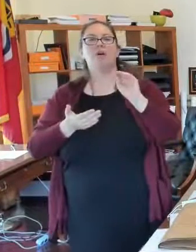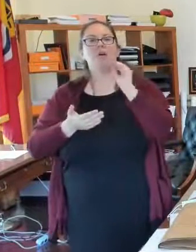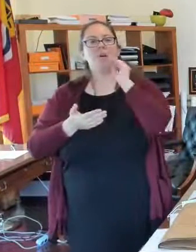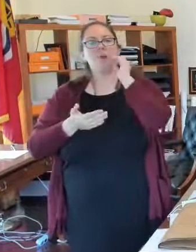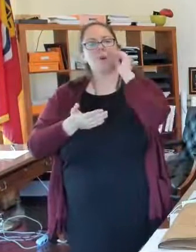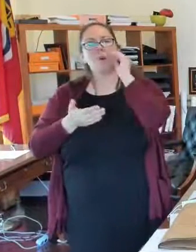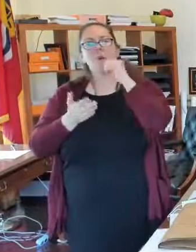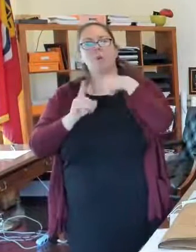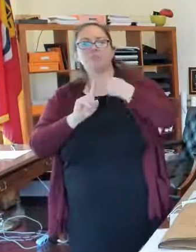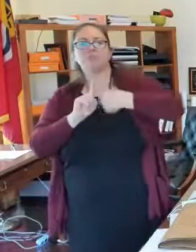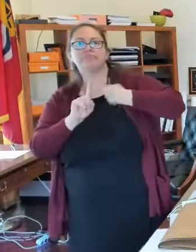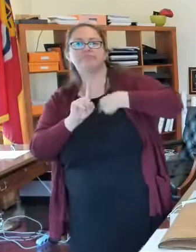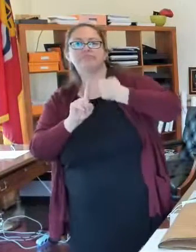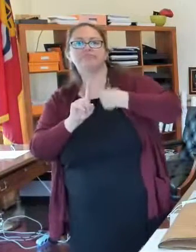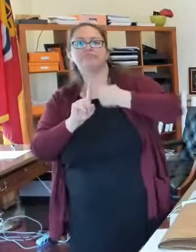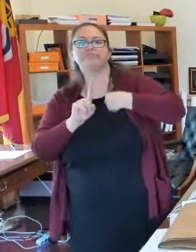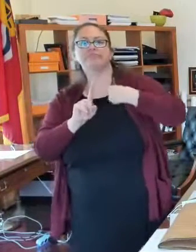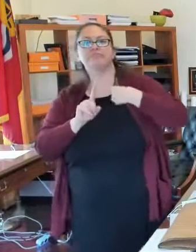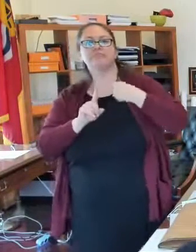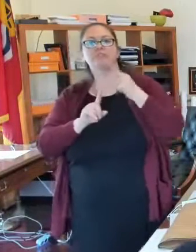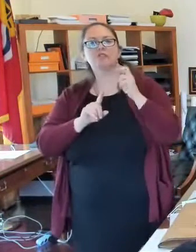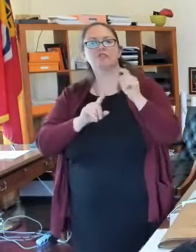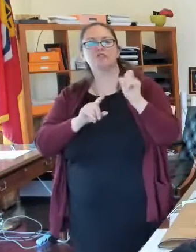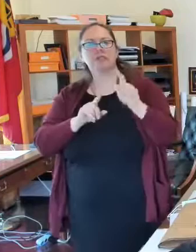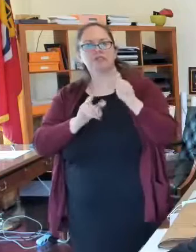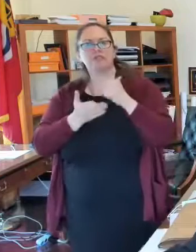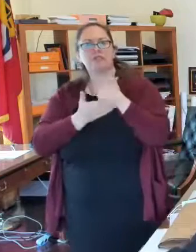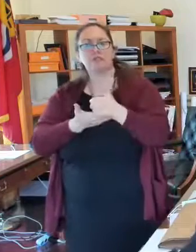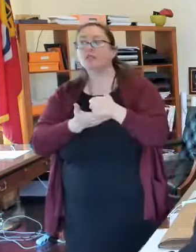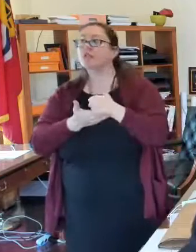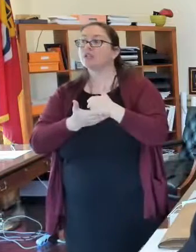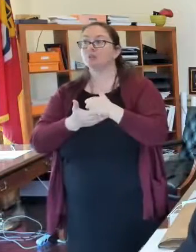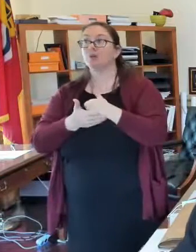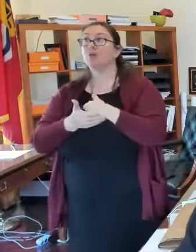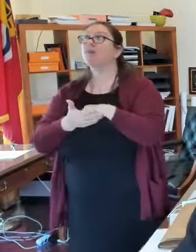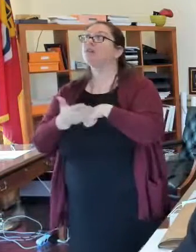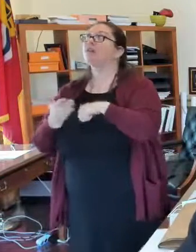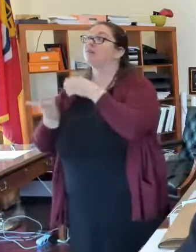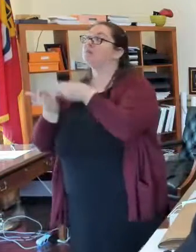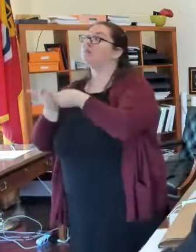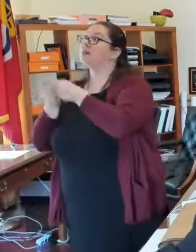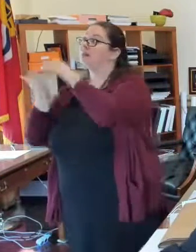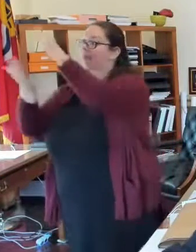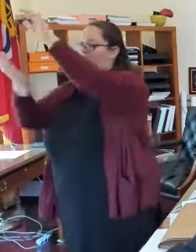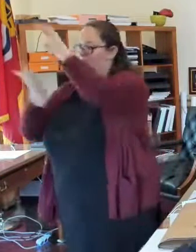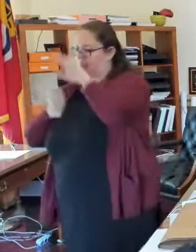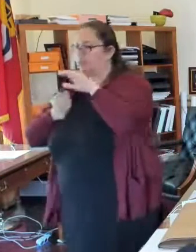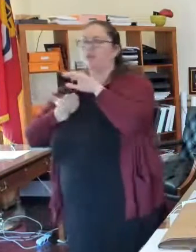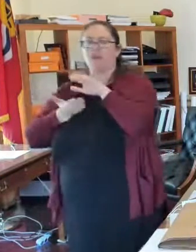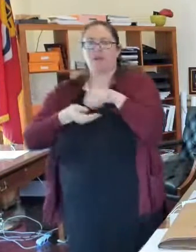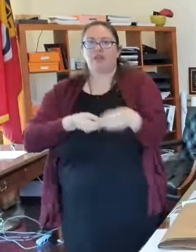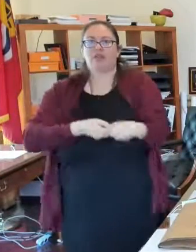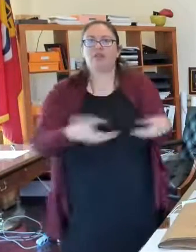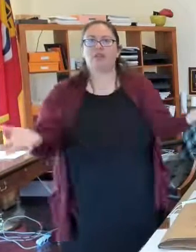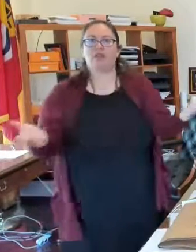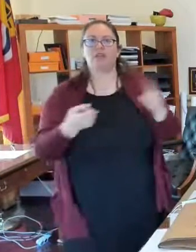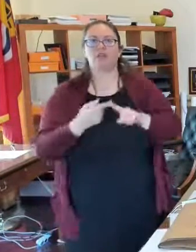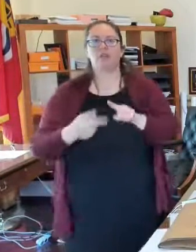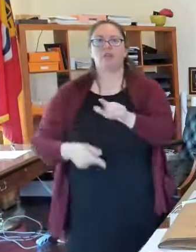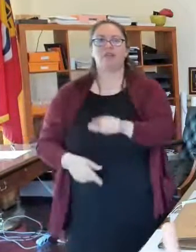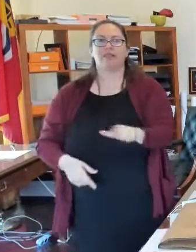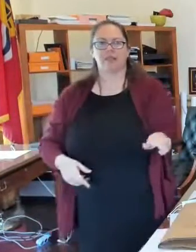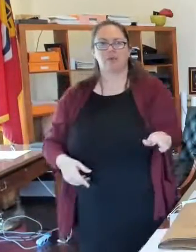words, the money would come through the city and then be dispersed out to landlords. We'd use